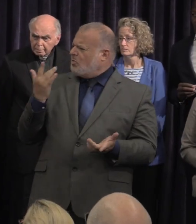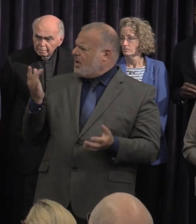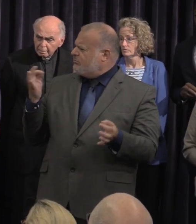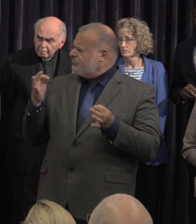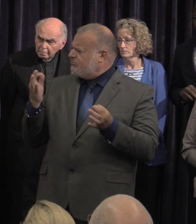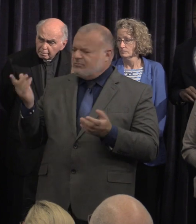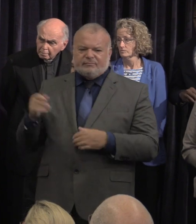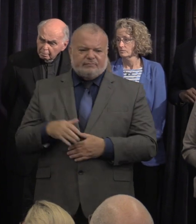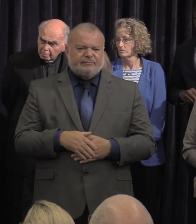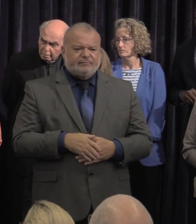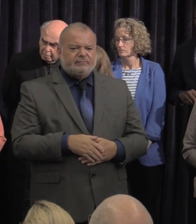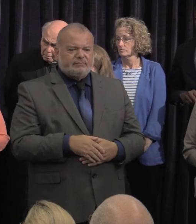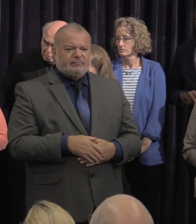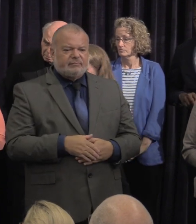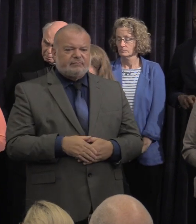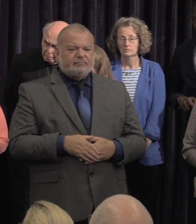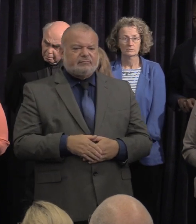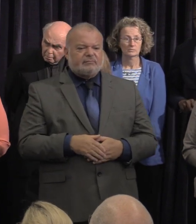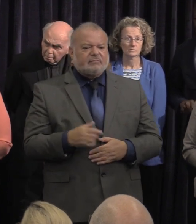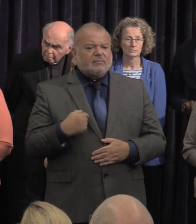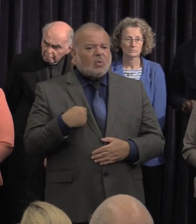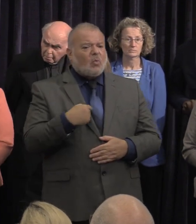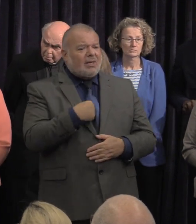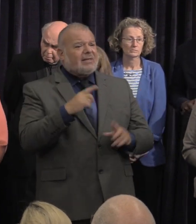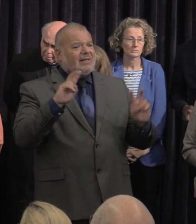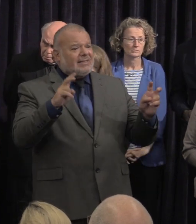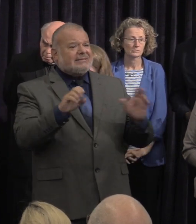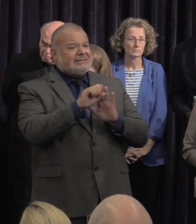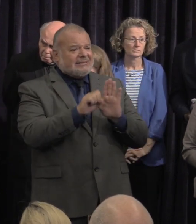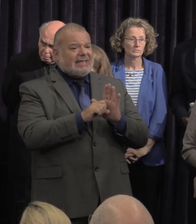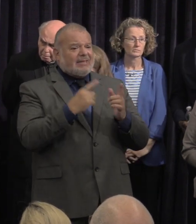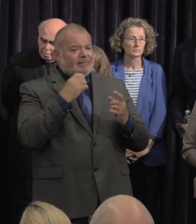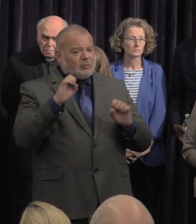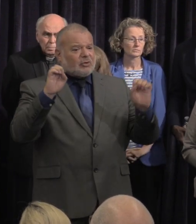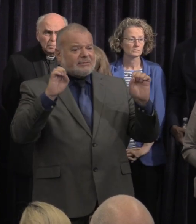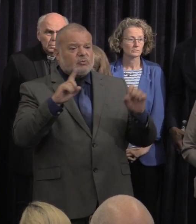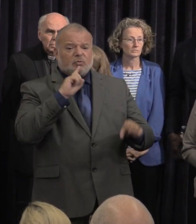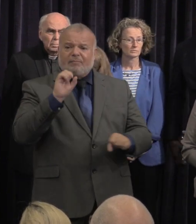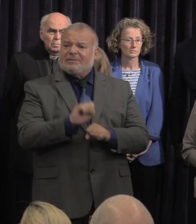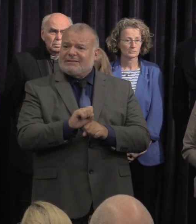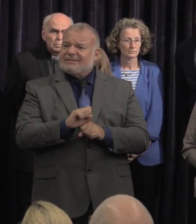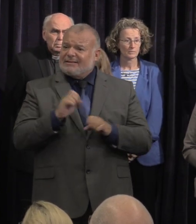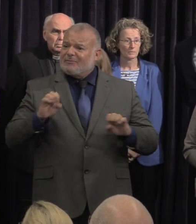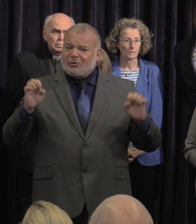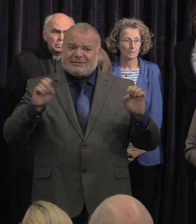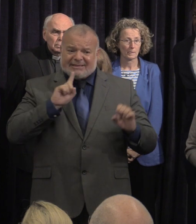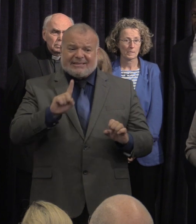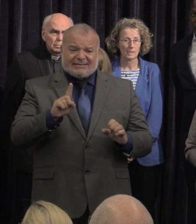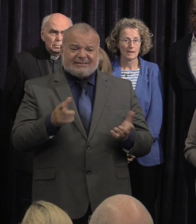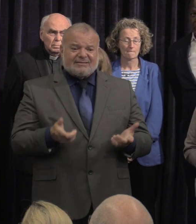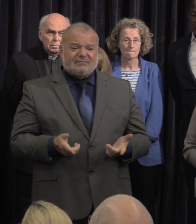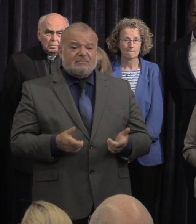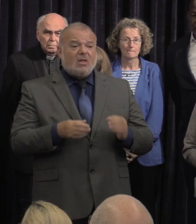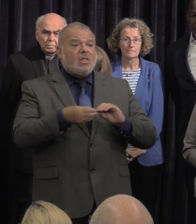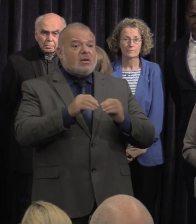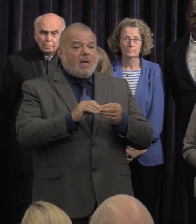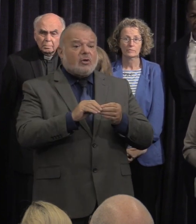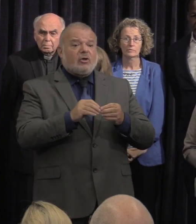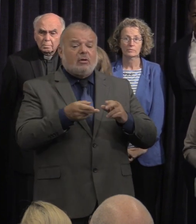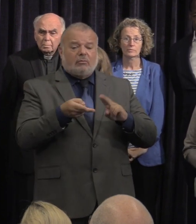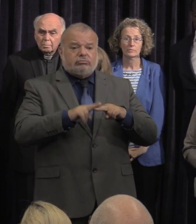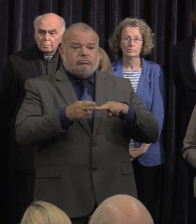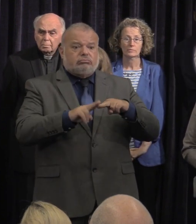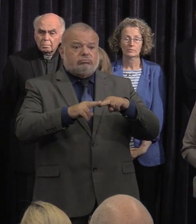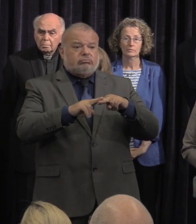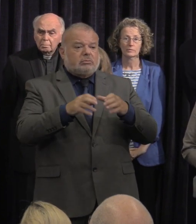we're declaring an emergency here in the state because there is an emergency here in the state. The numbers that we're seeing of individuals, of families who